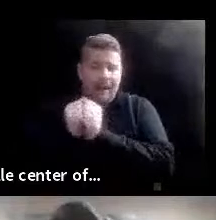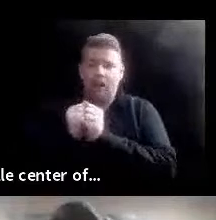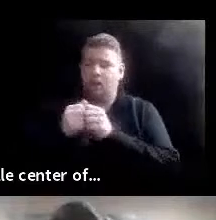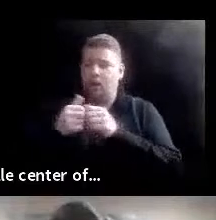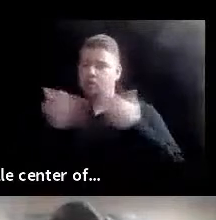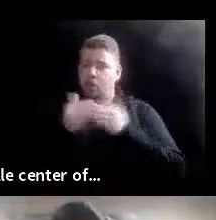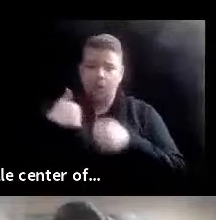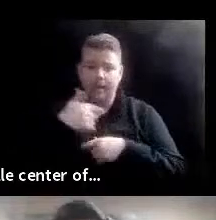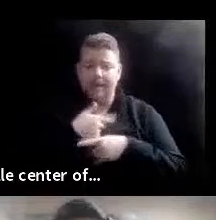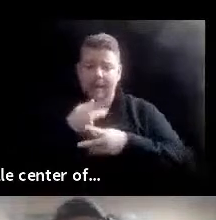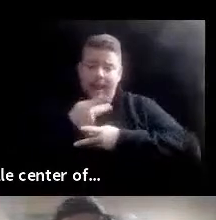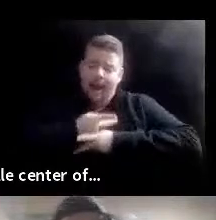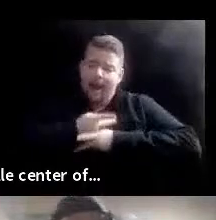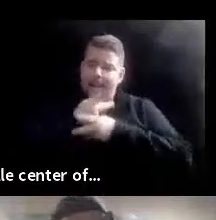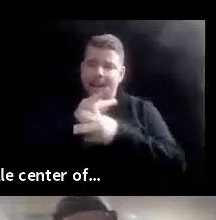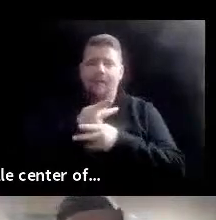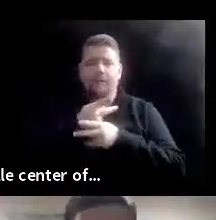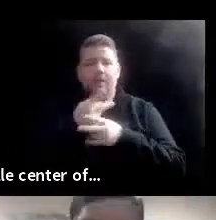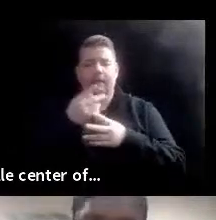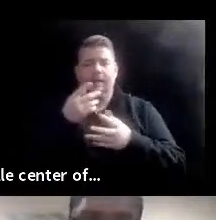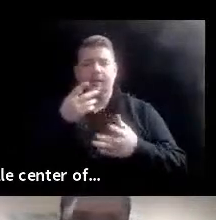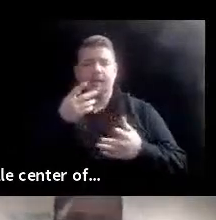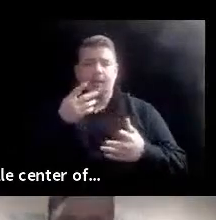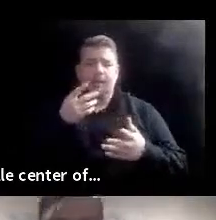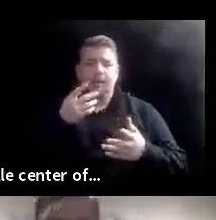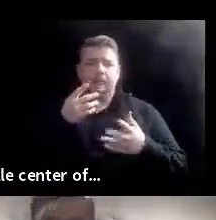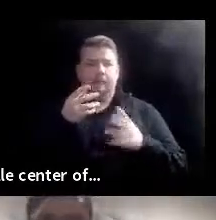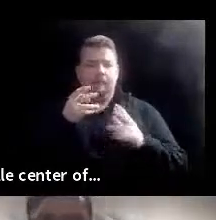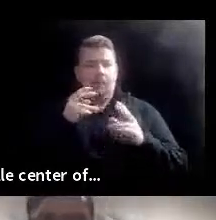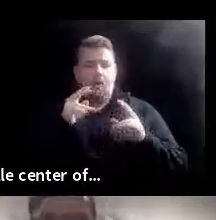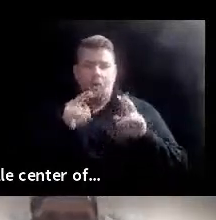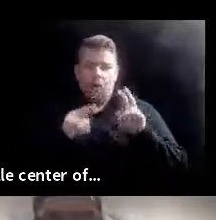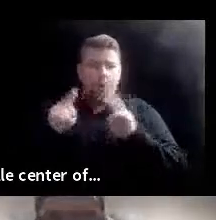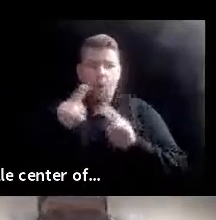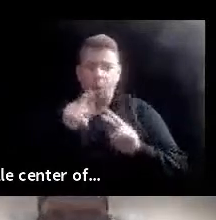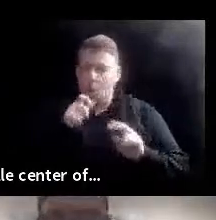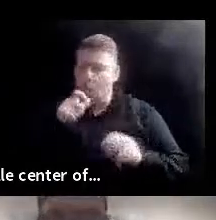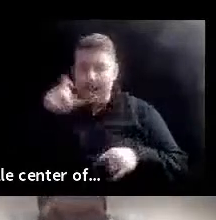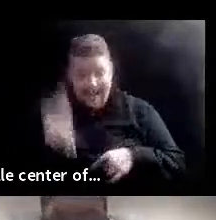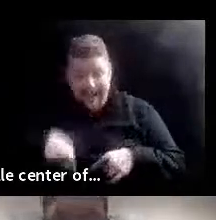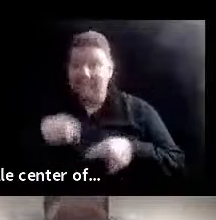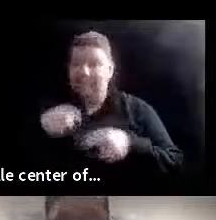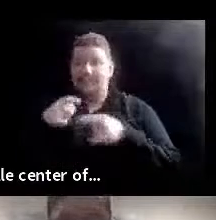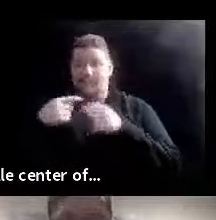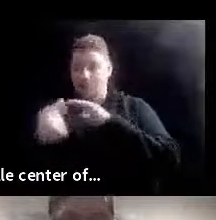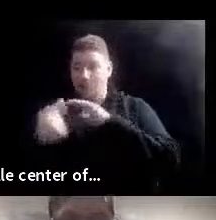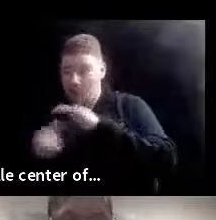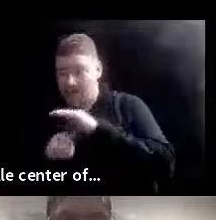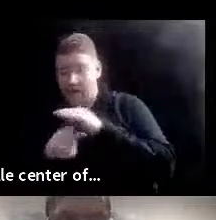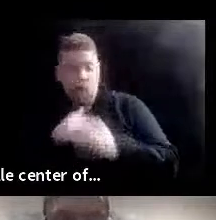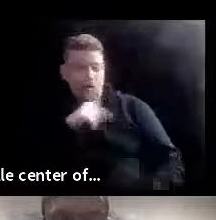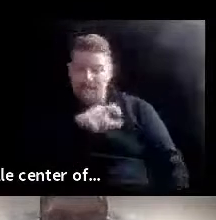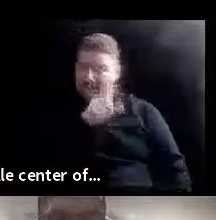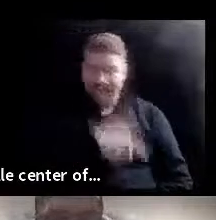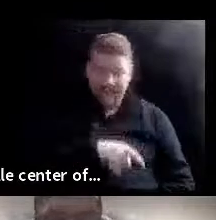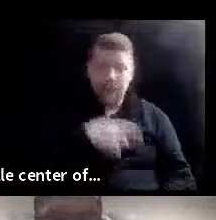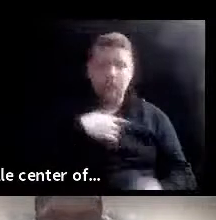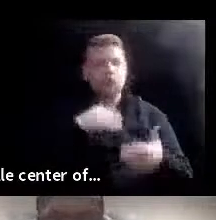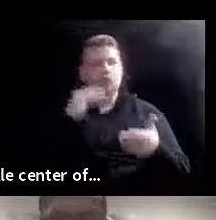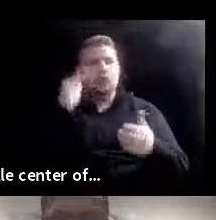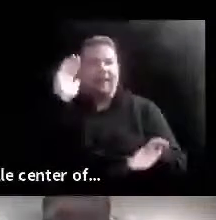very carefully looking at who should be quarantined and who shouldn't to minimize the number of people